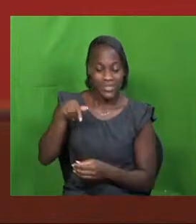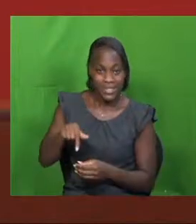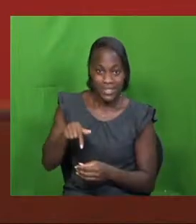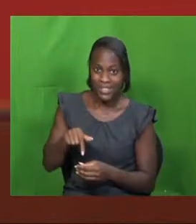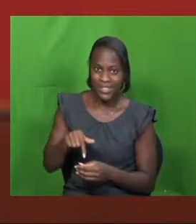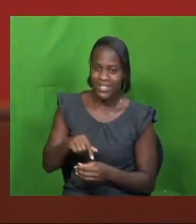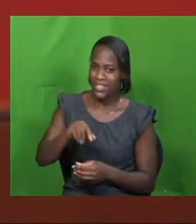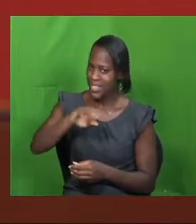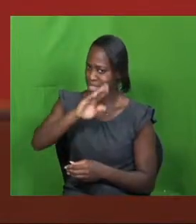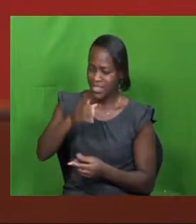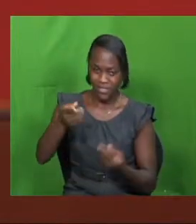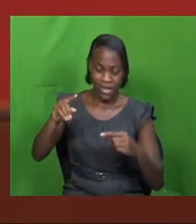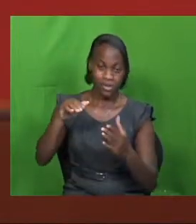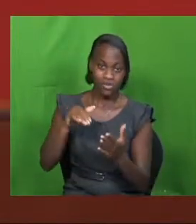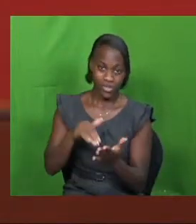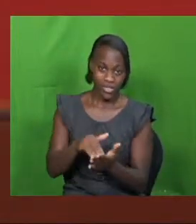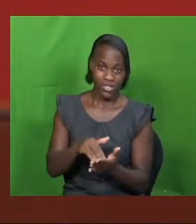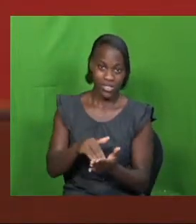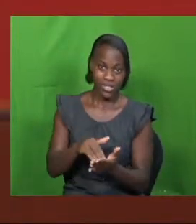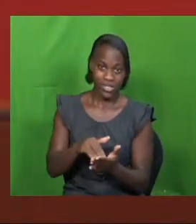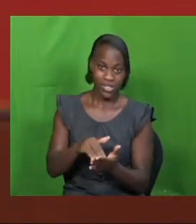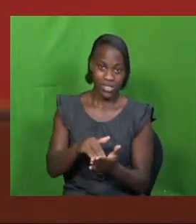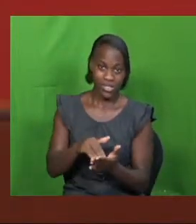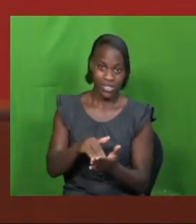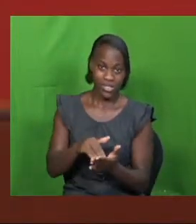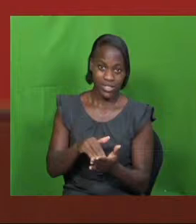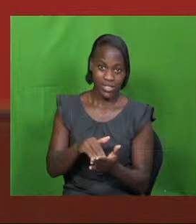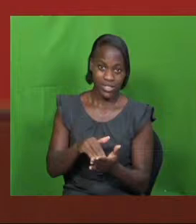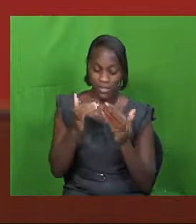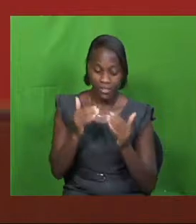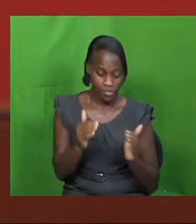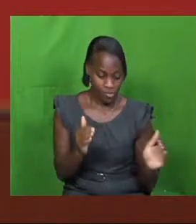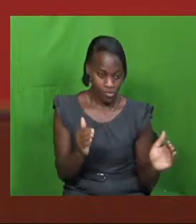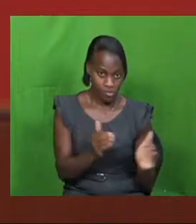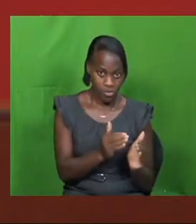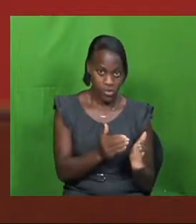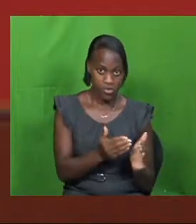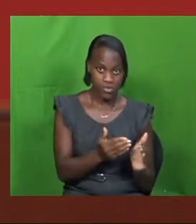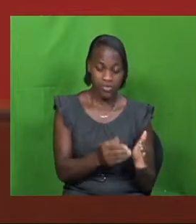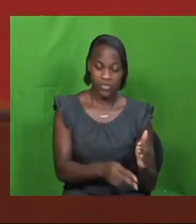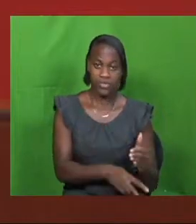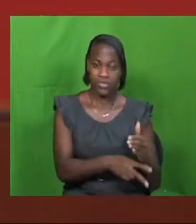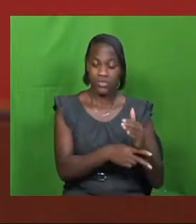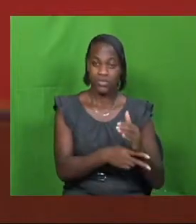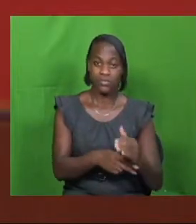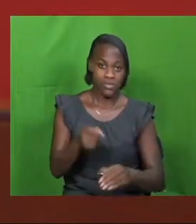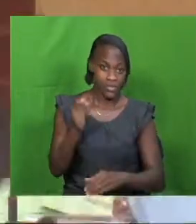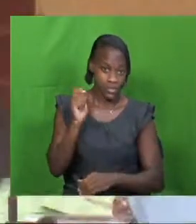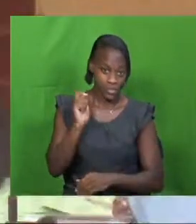past. Thank you, Minority